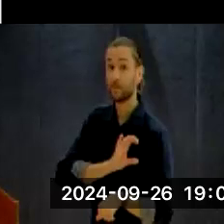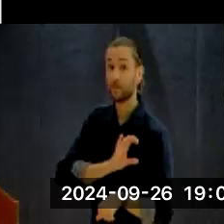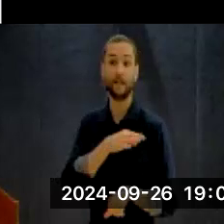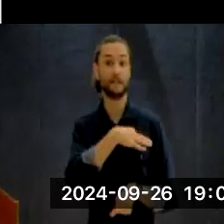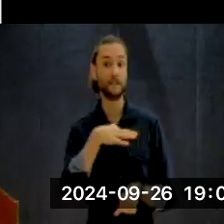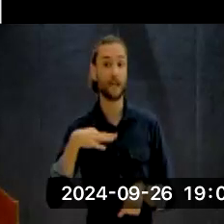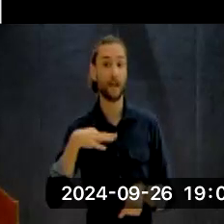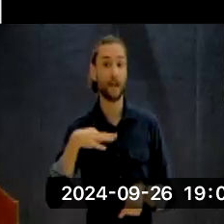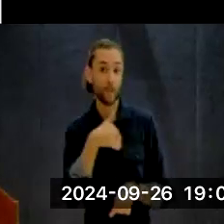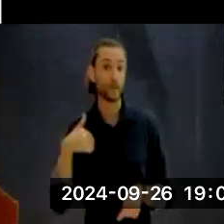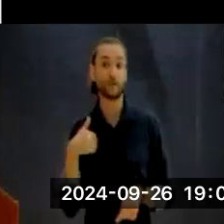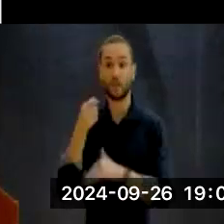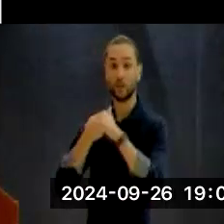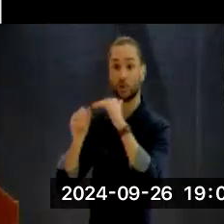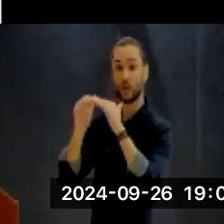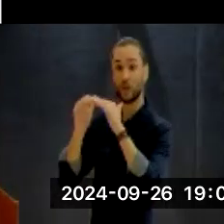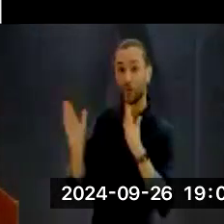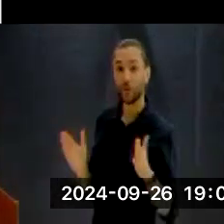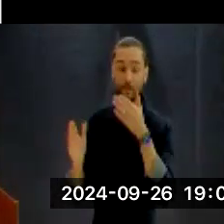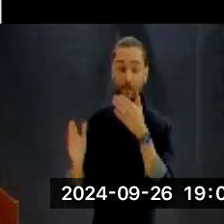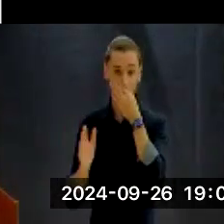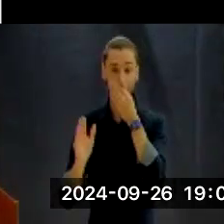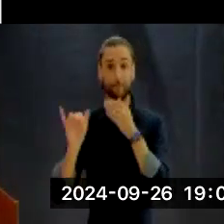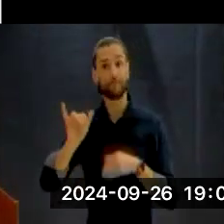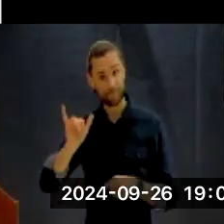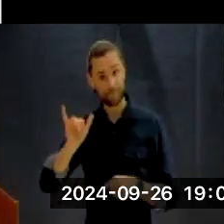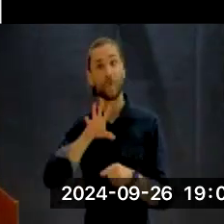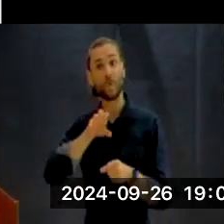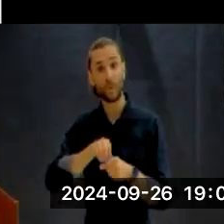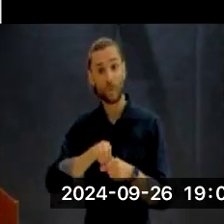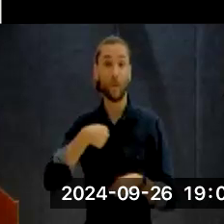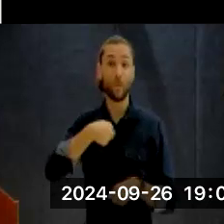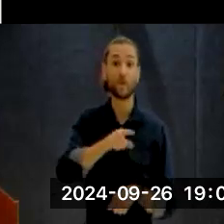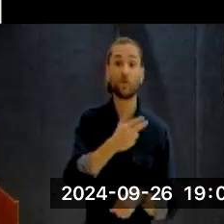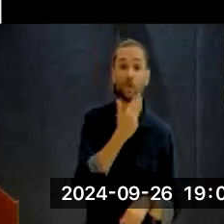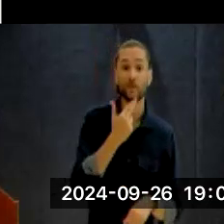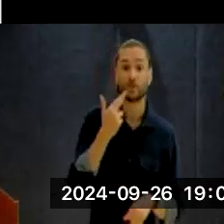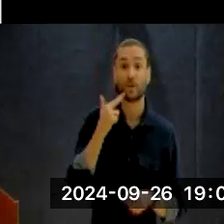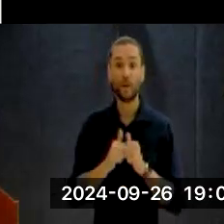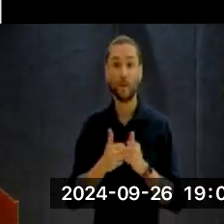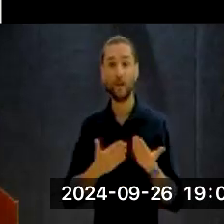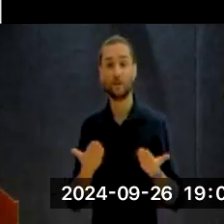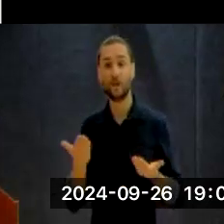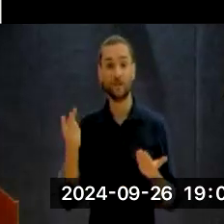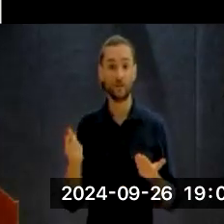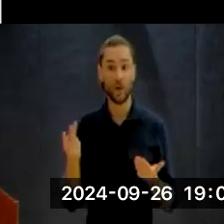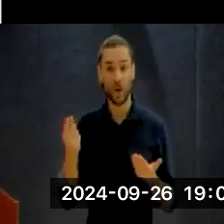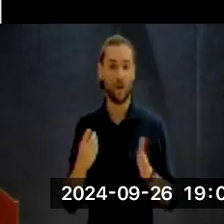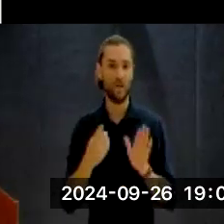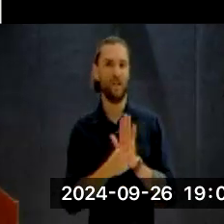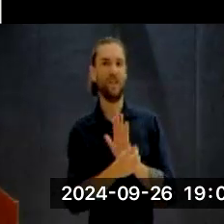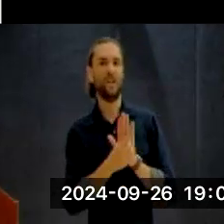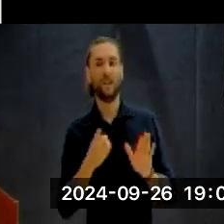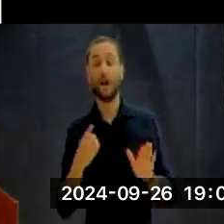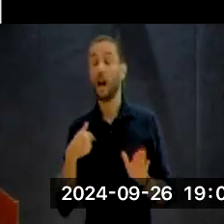members, by shelters, even by going to a restaurant with my service dog. And I really appreciate everything